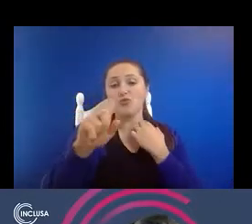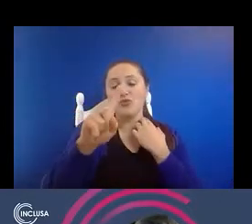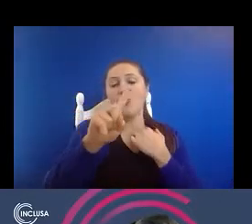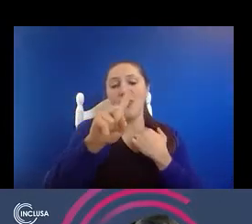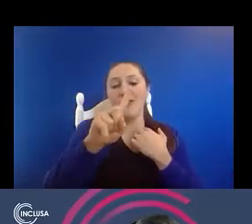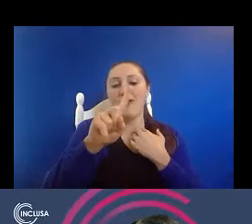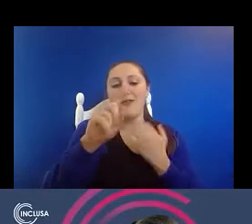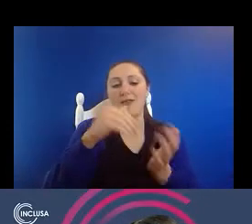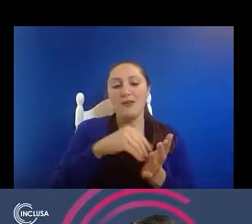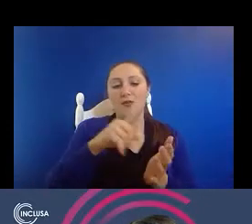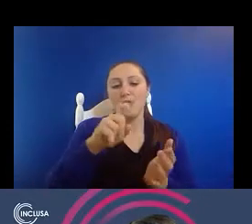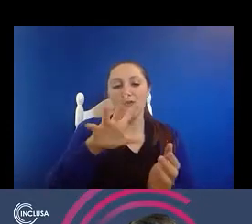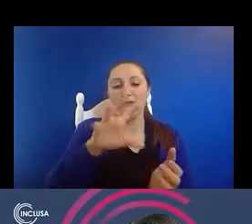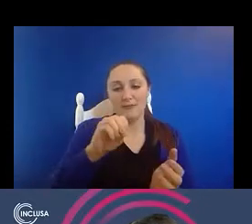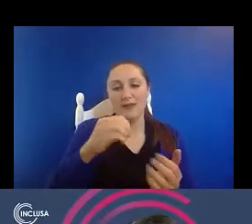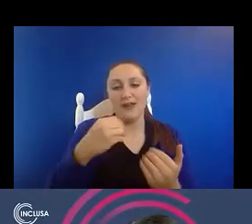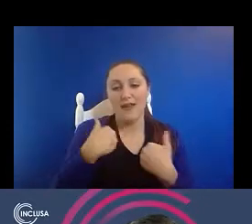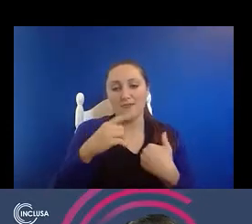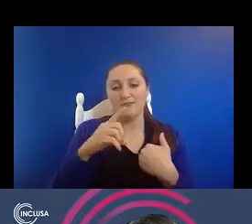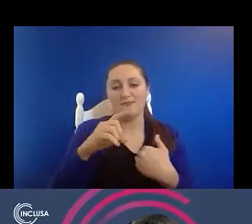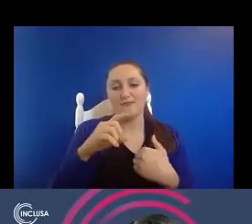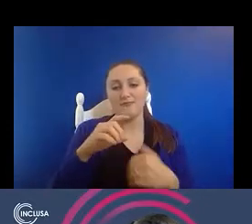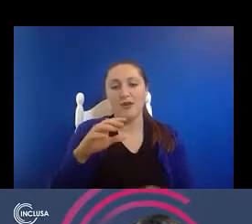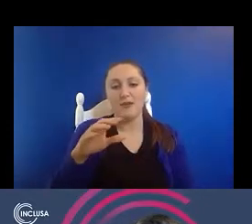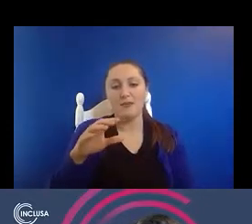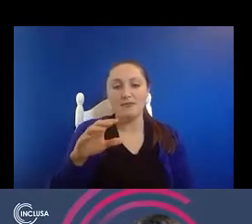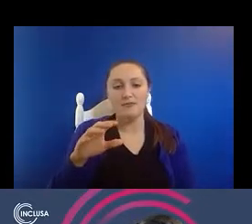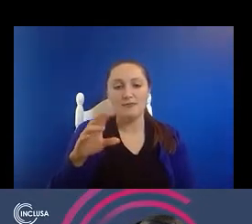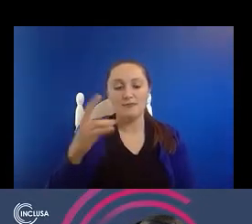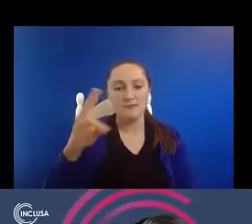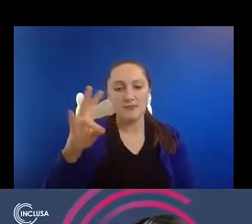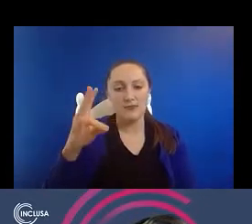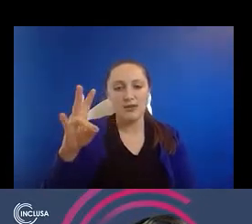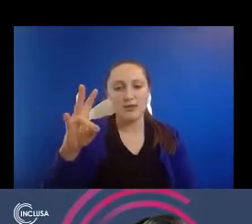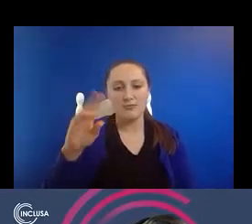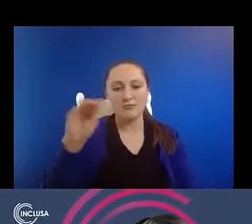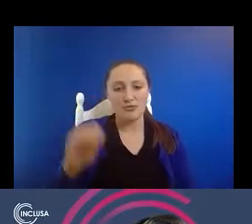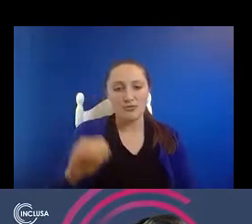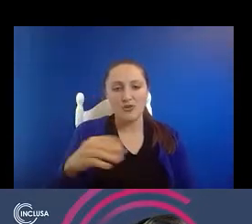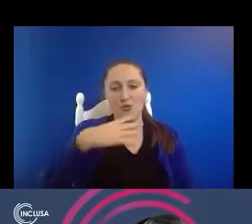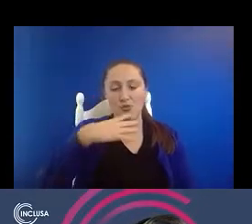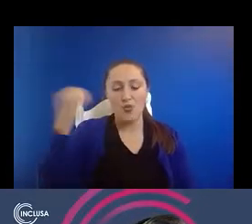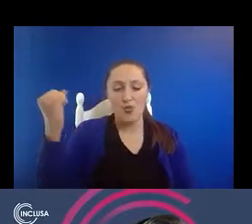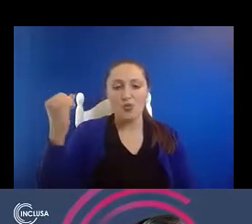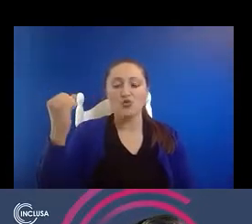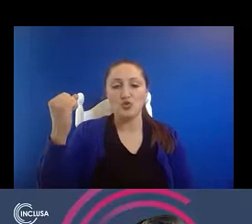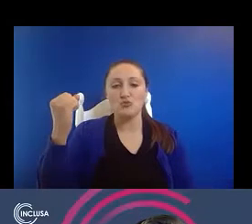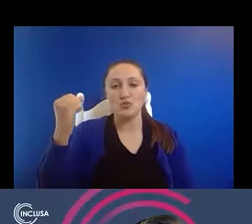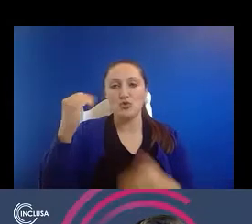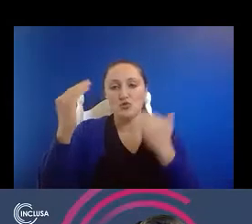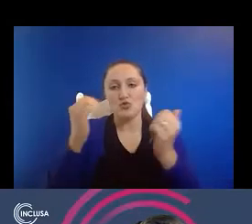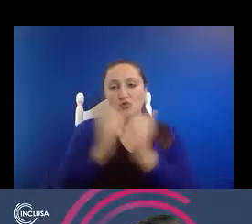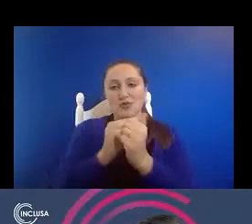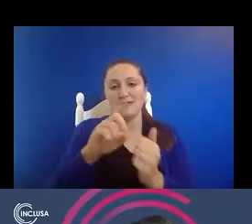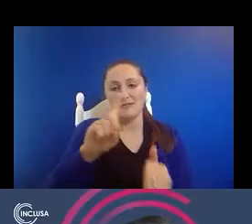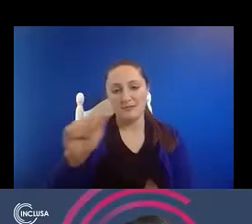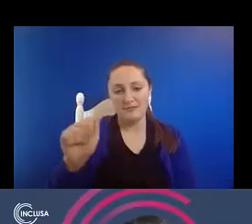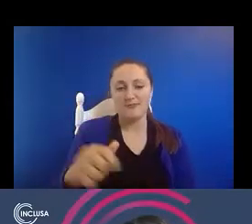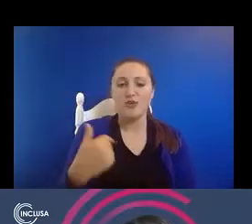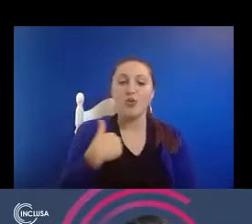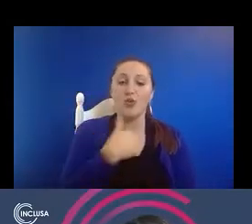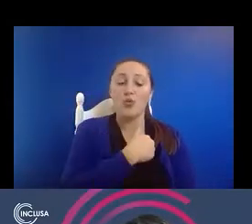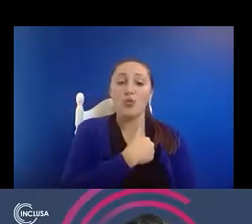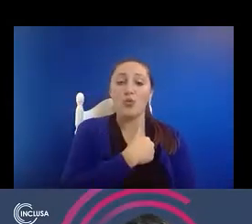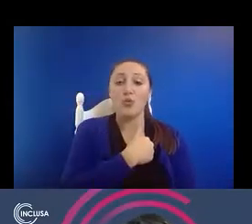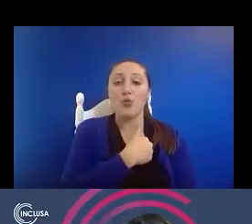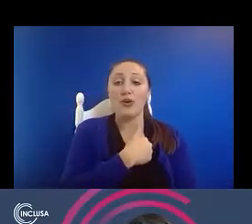are older adults, and about 17% are adults with physical disabilities. We currently operate in 68 of